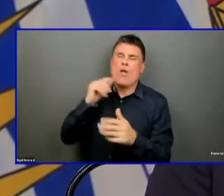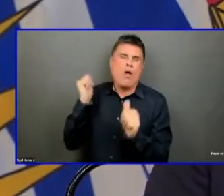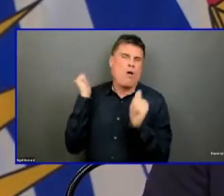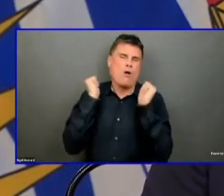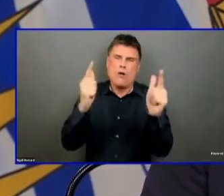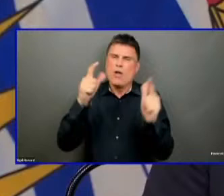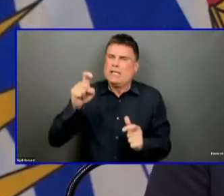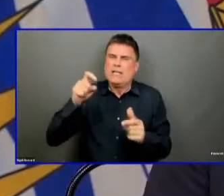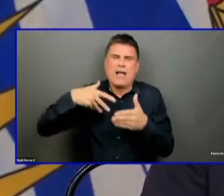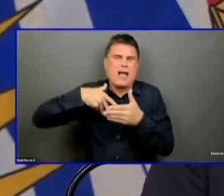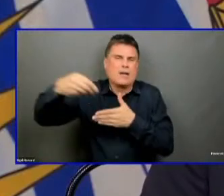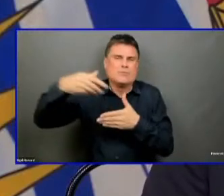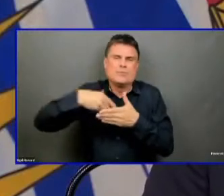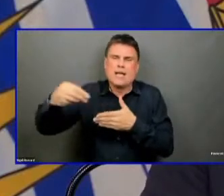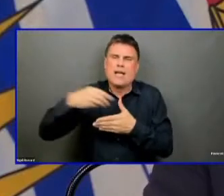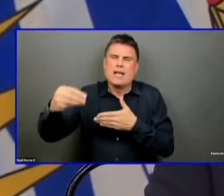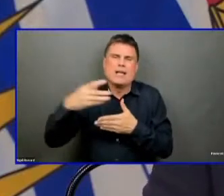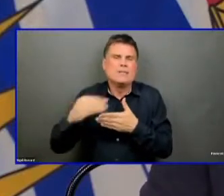through this